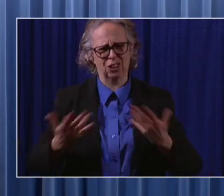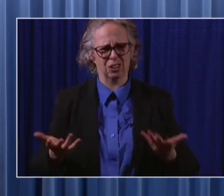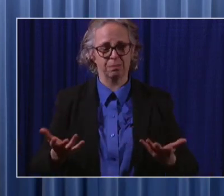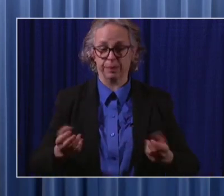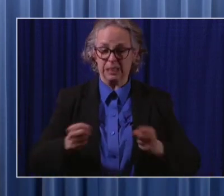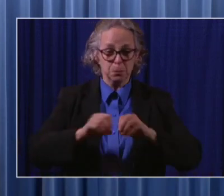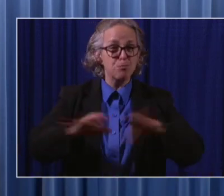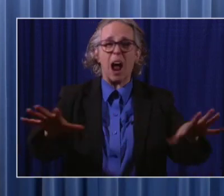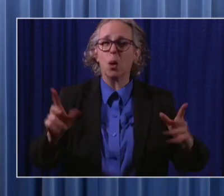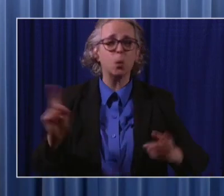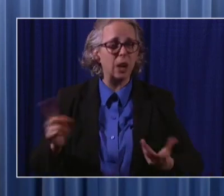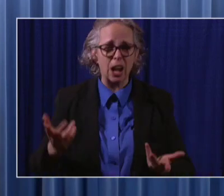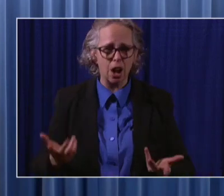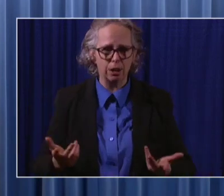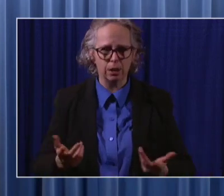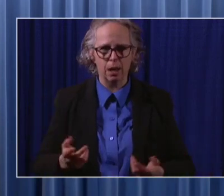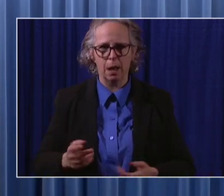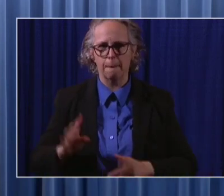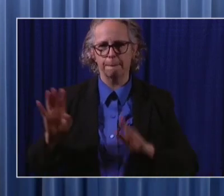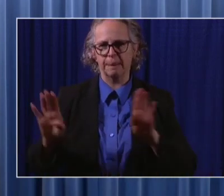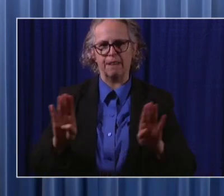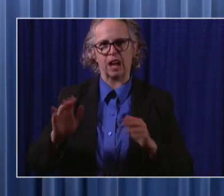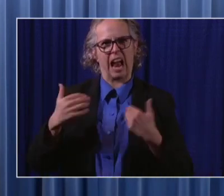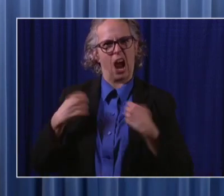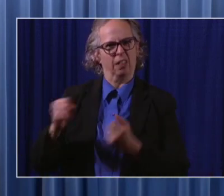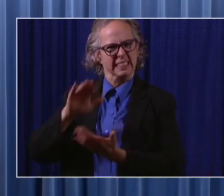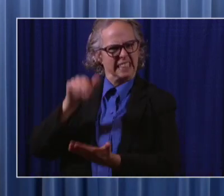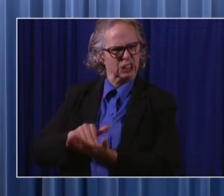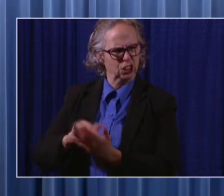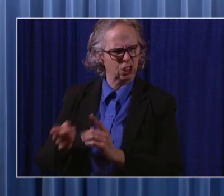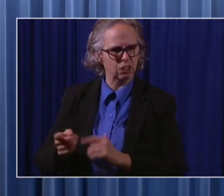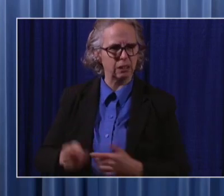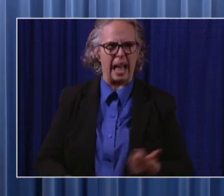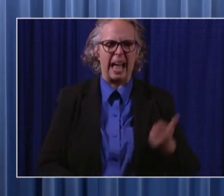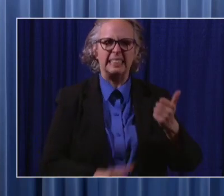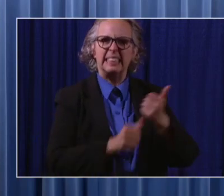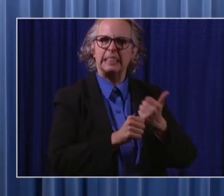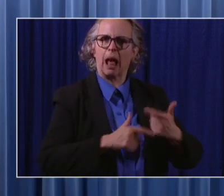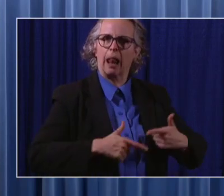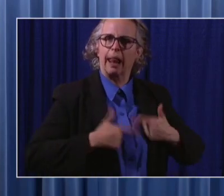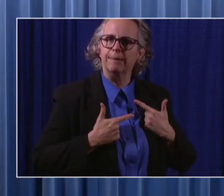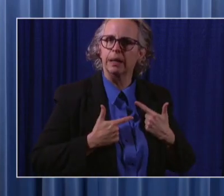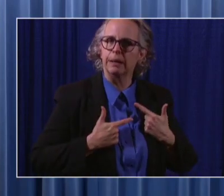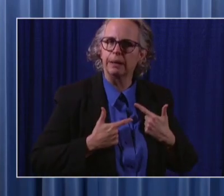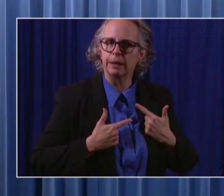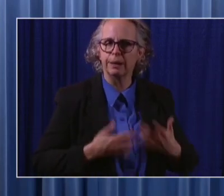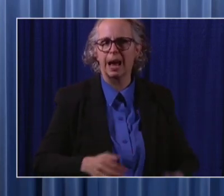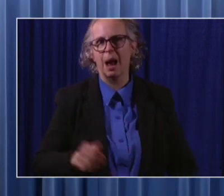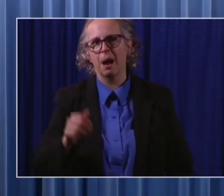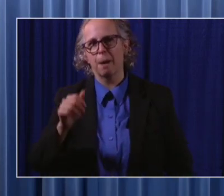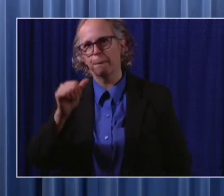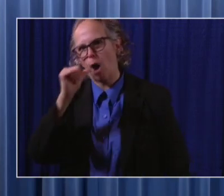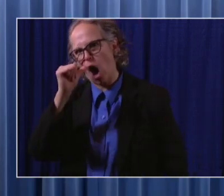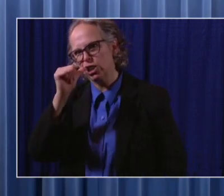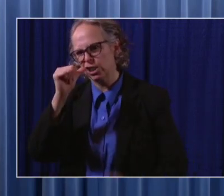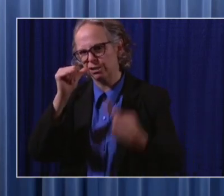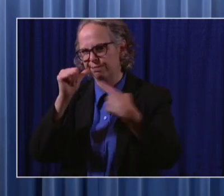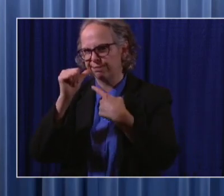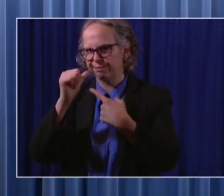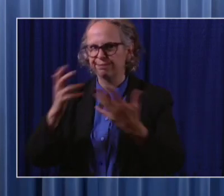center, assisted living facilities, and restaurants and bars. Hamilton County at 114 cases